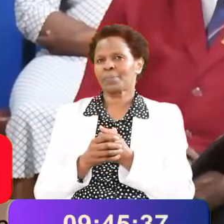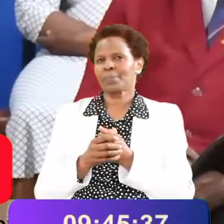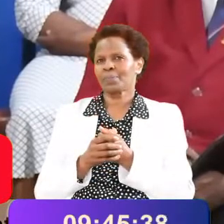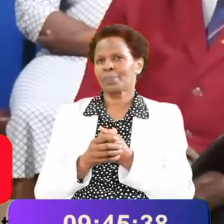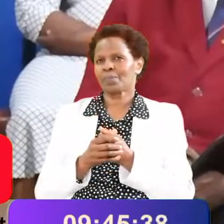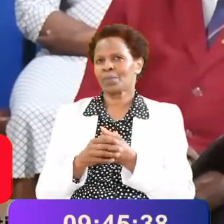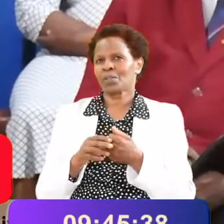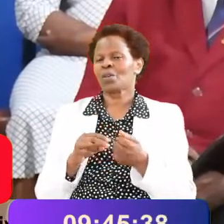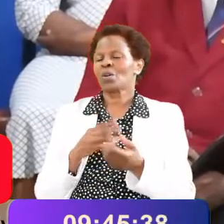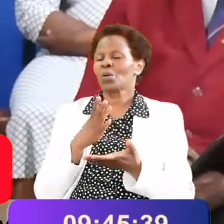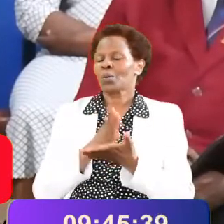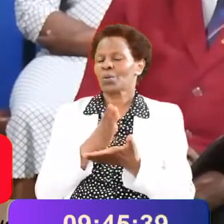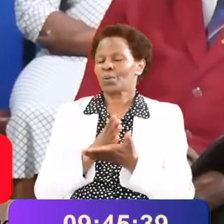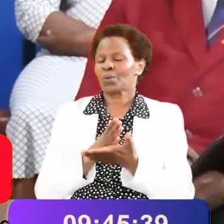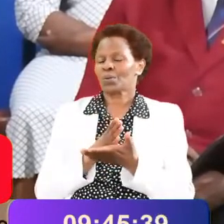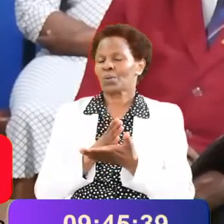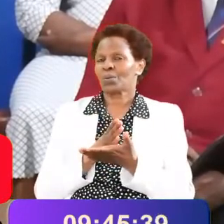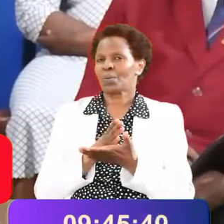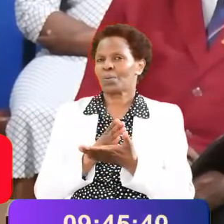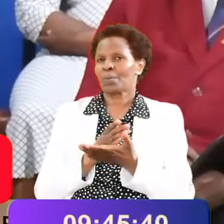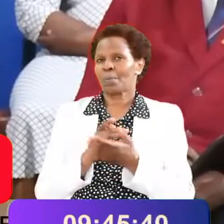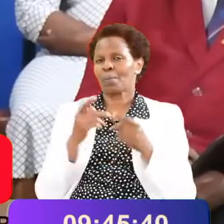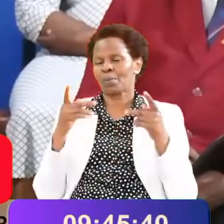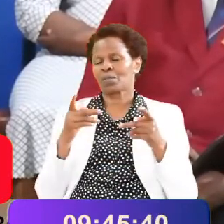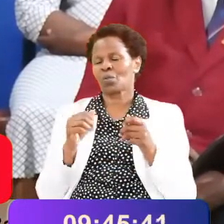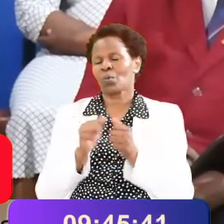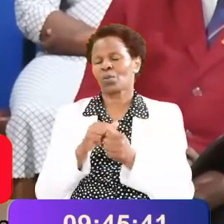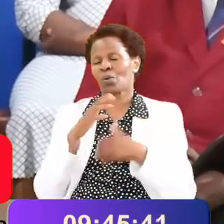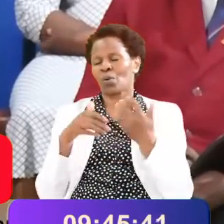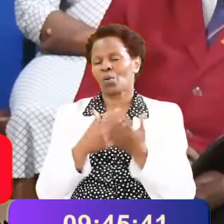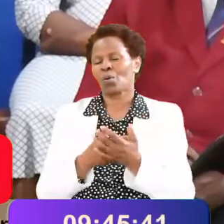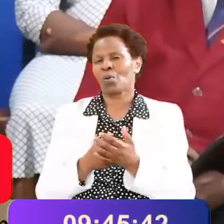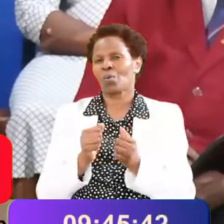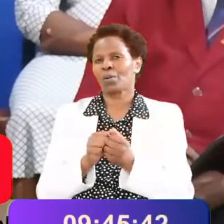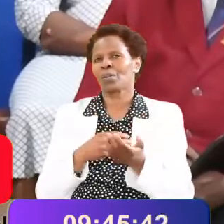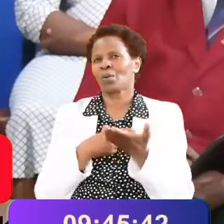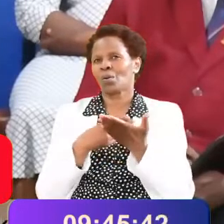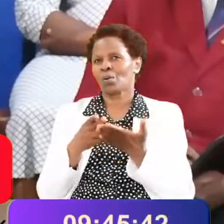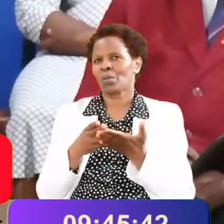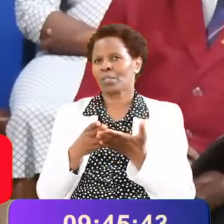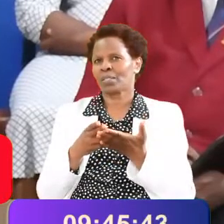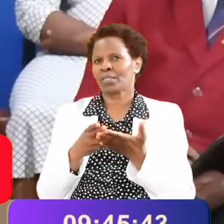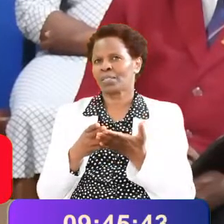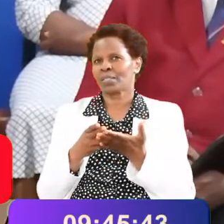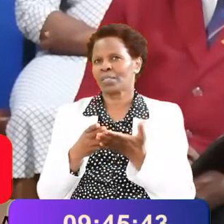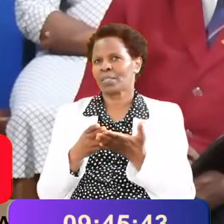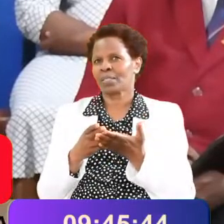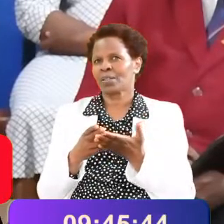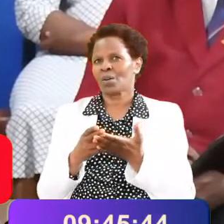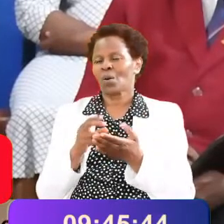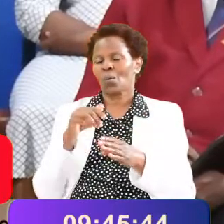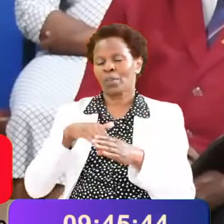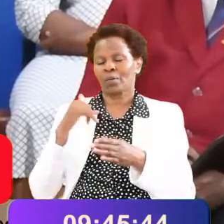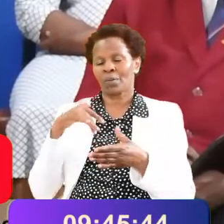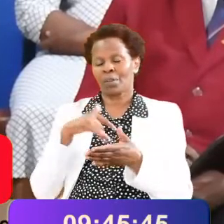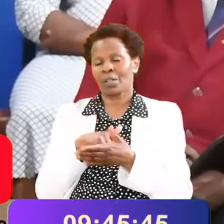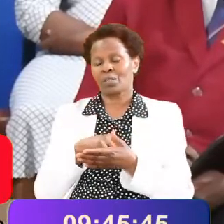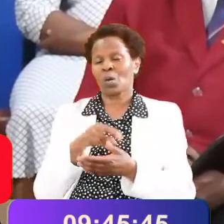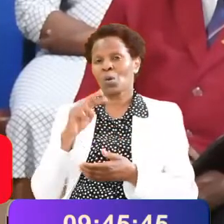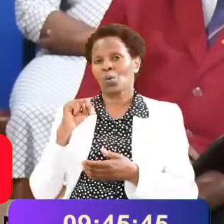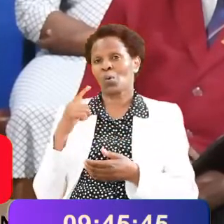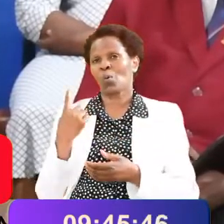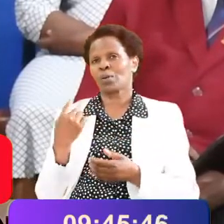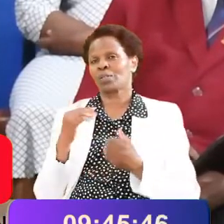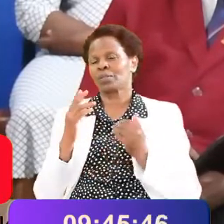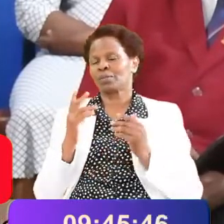pursue peace with all people and holiness, without which no one will see the Lord. So that means something